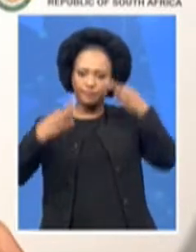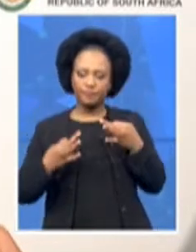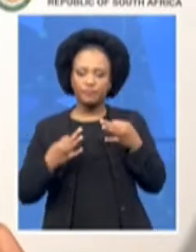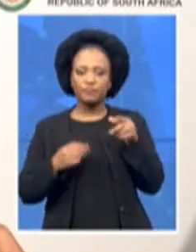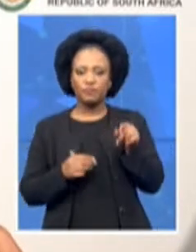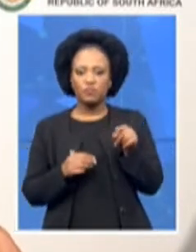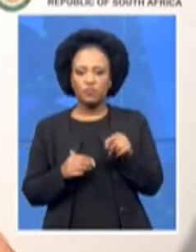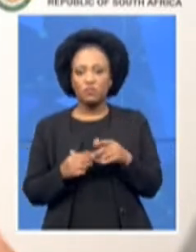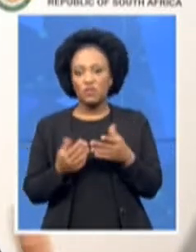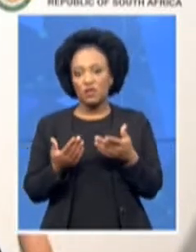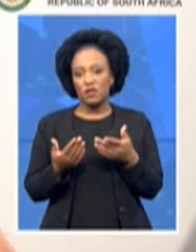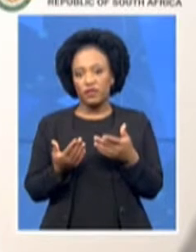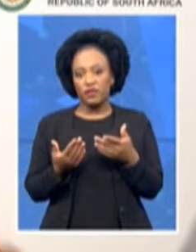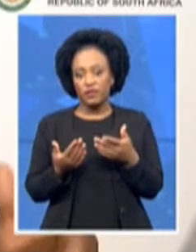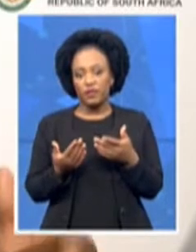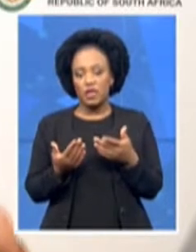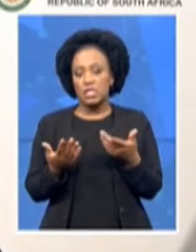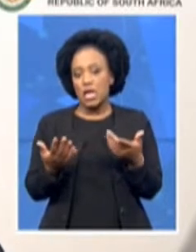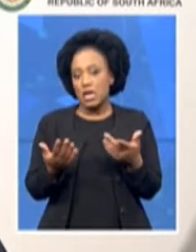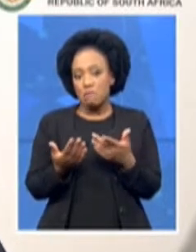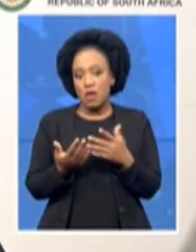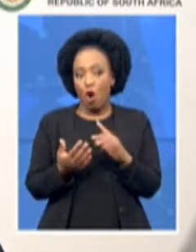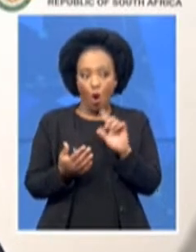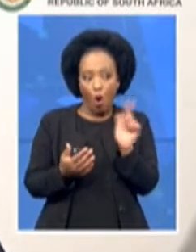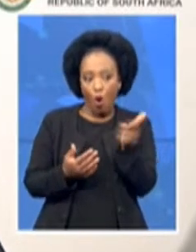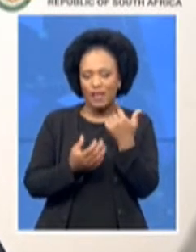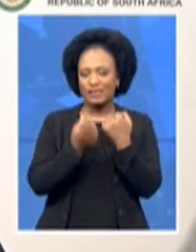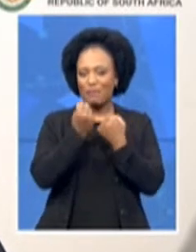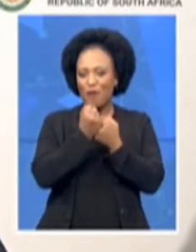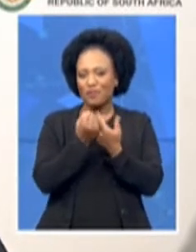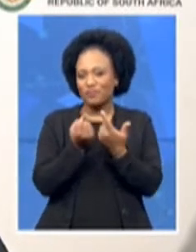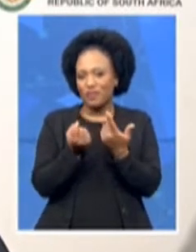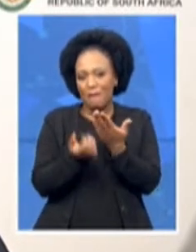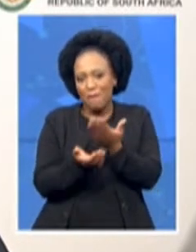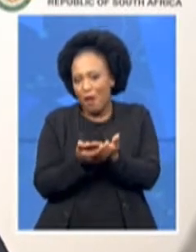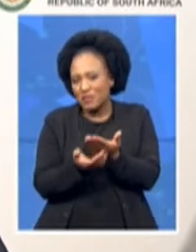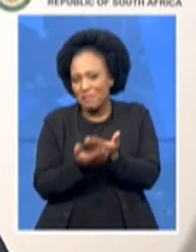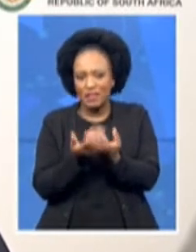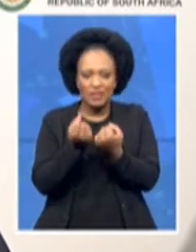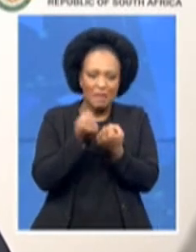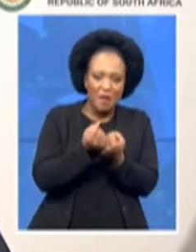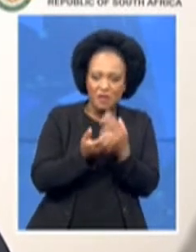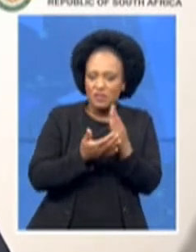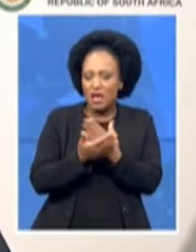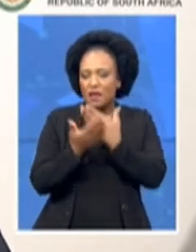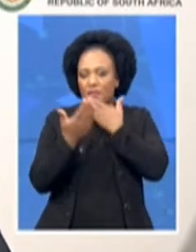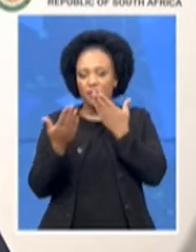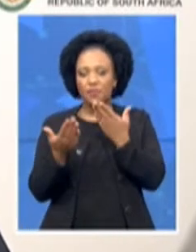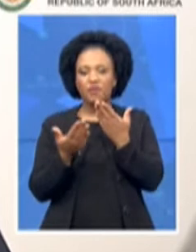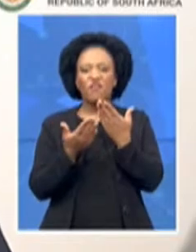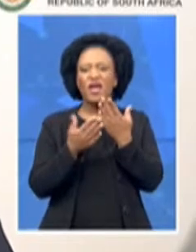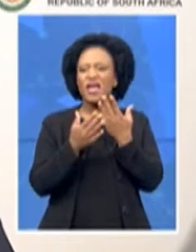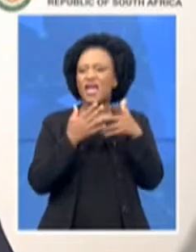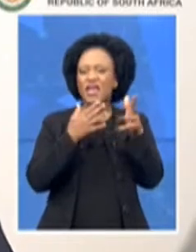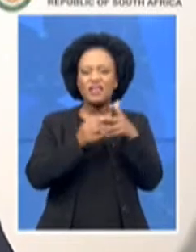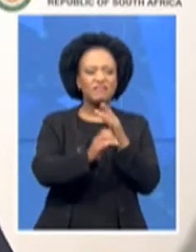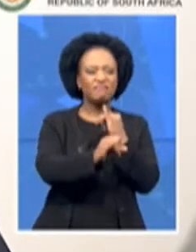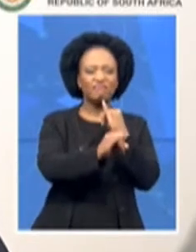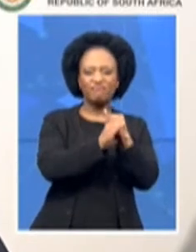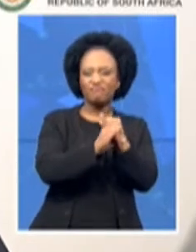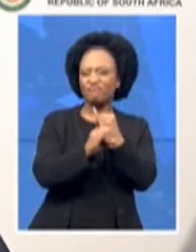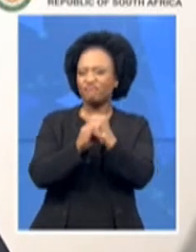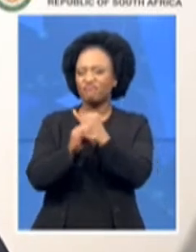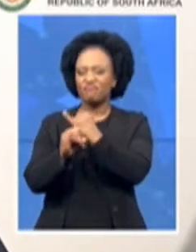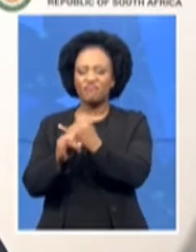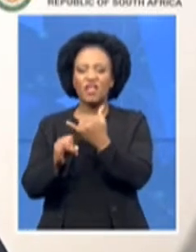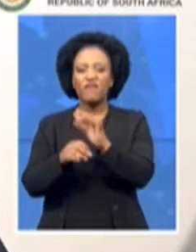unlikely. In there are very few institutions, if any, where even if there's consultation, when the policy